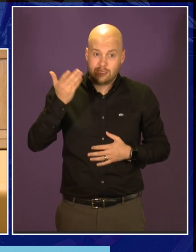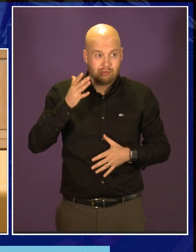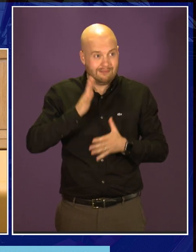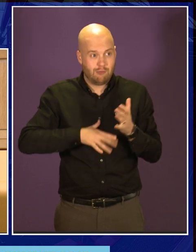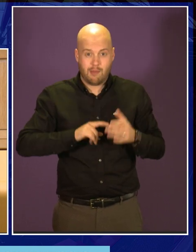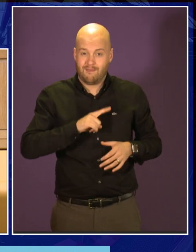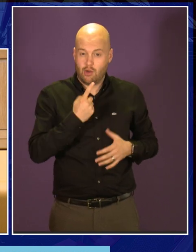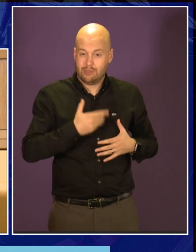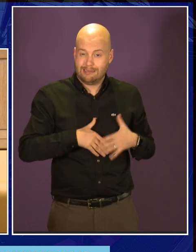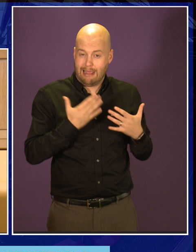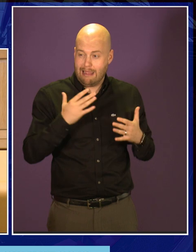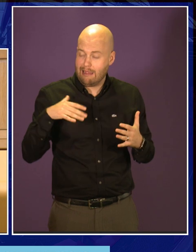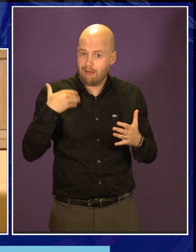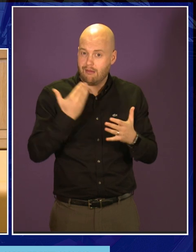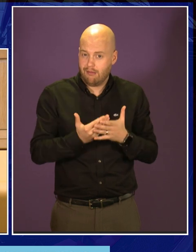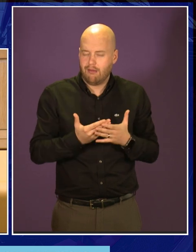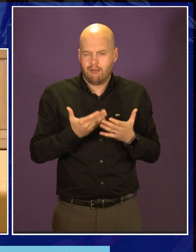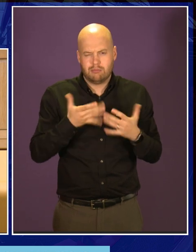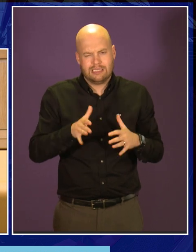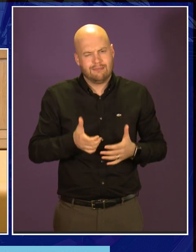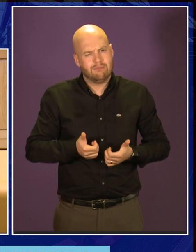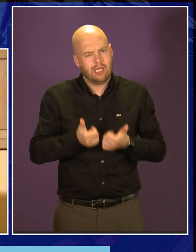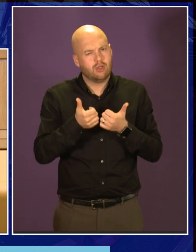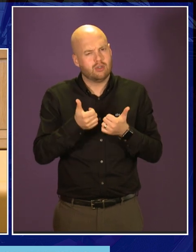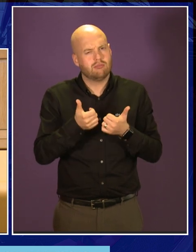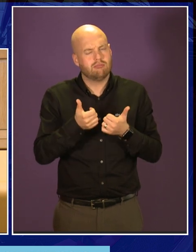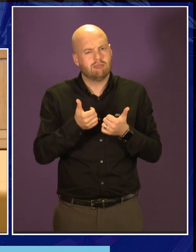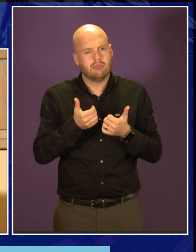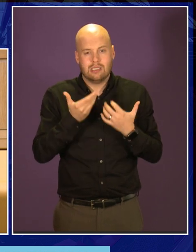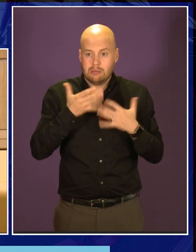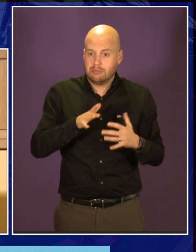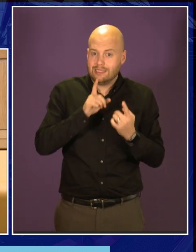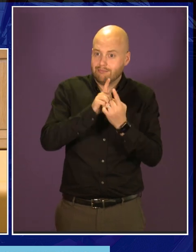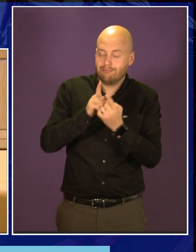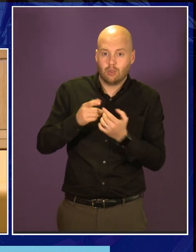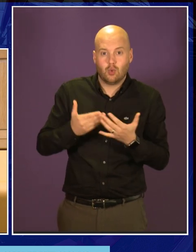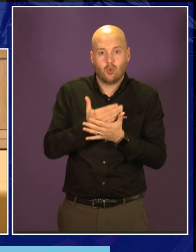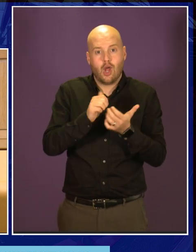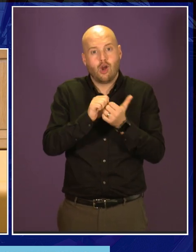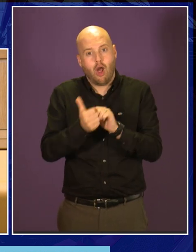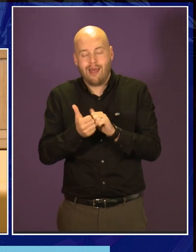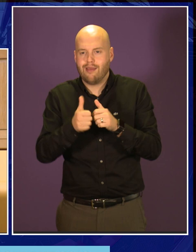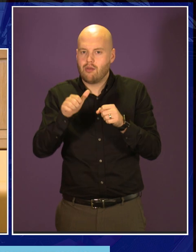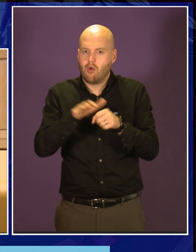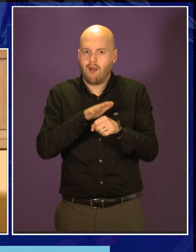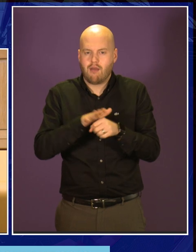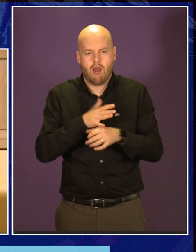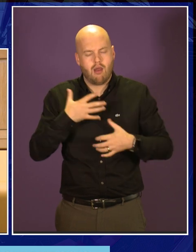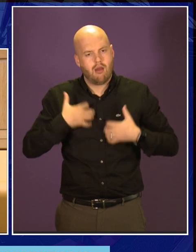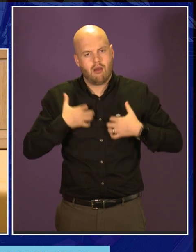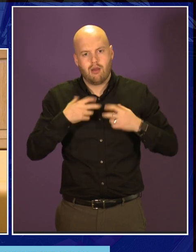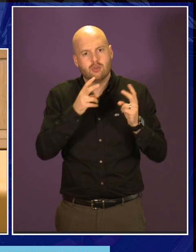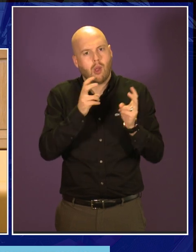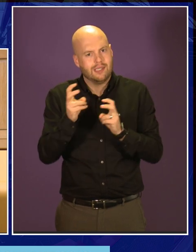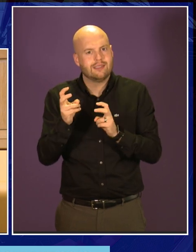day one when we started listening to our colleagues expressing the different competences on the topics that were given